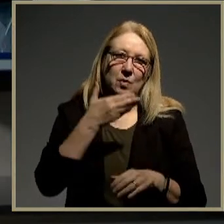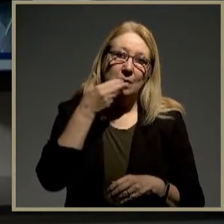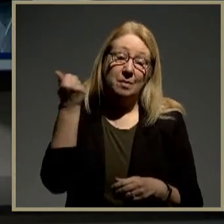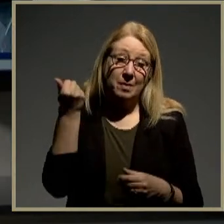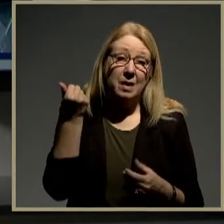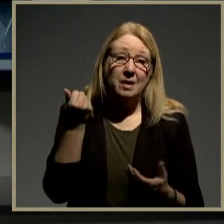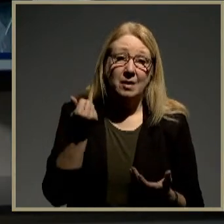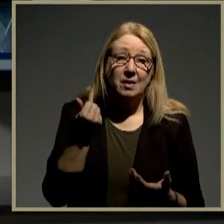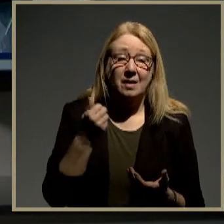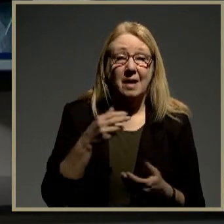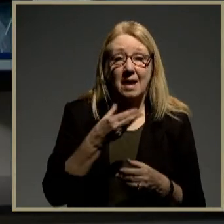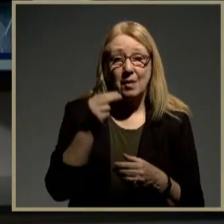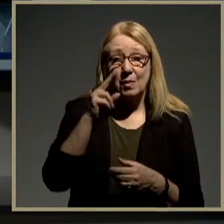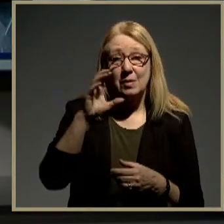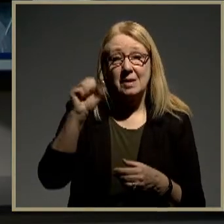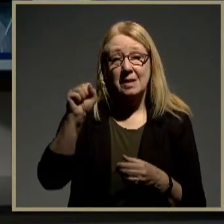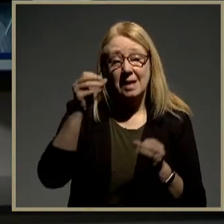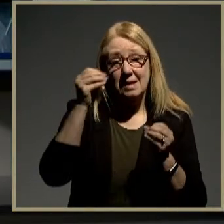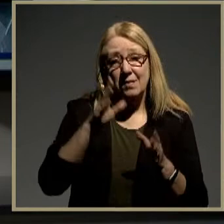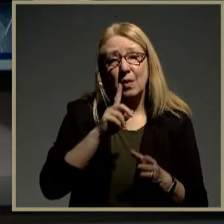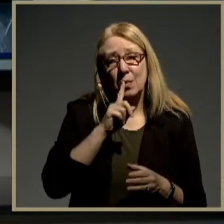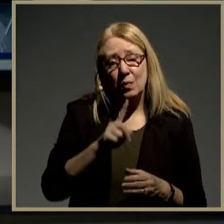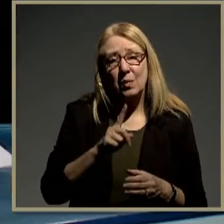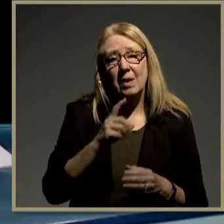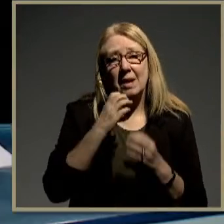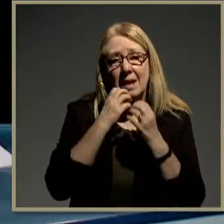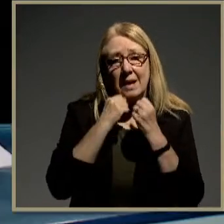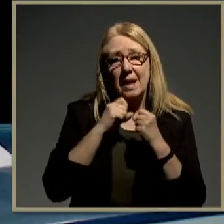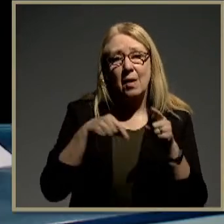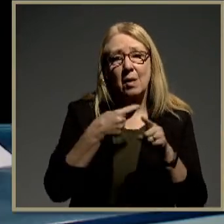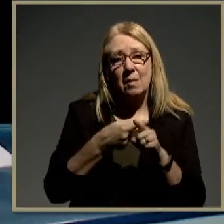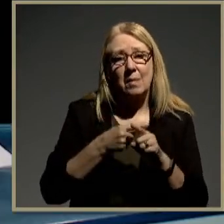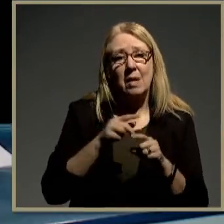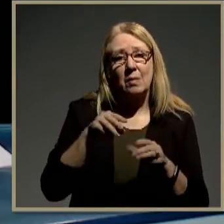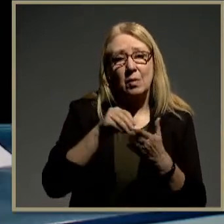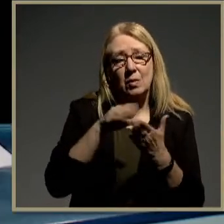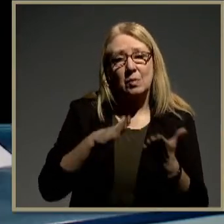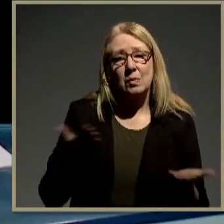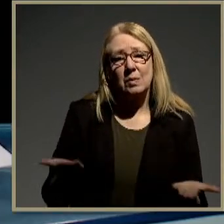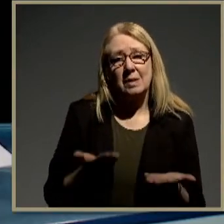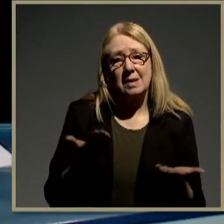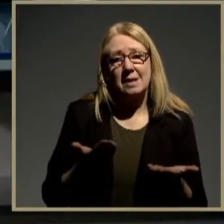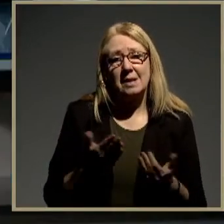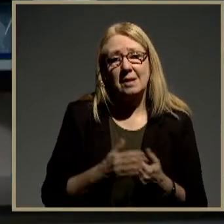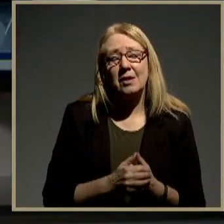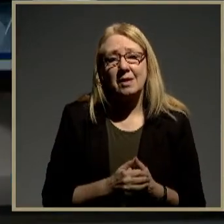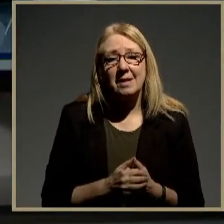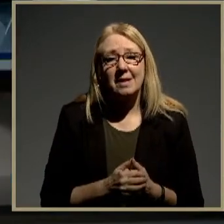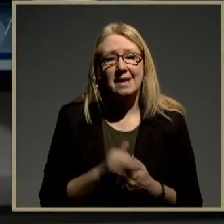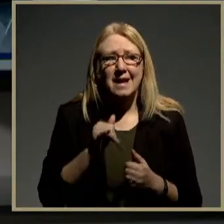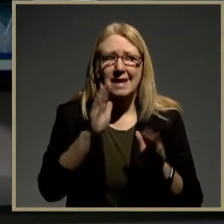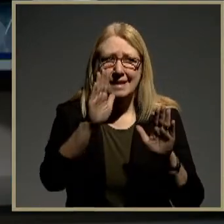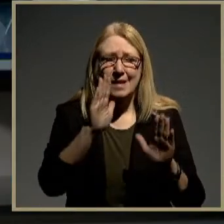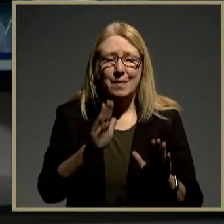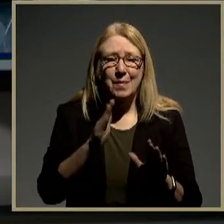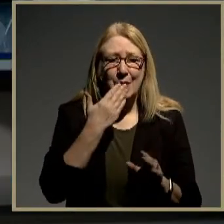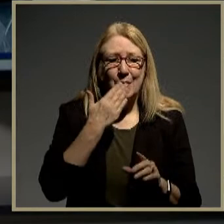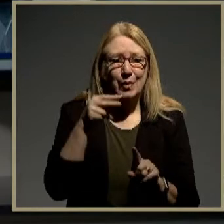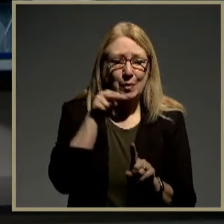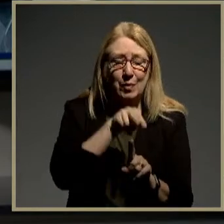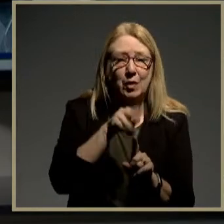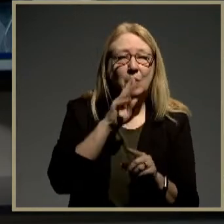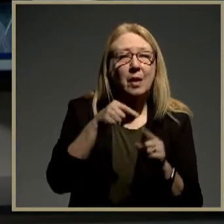here at UCCS, the faculty, they really care about your success, and they want you to ask them questions. So that's an amazing perspective. And you